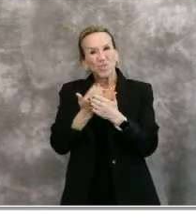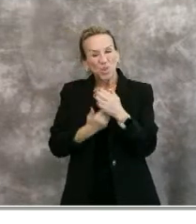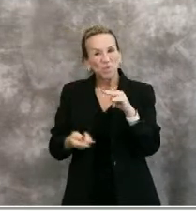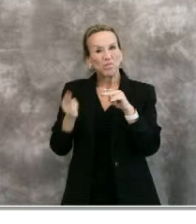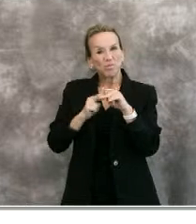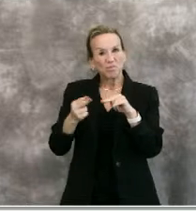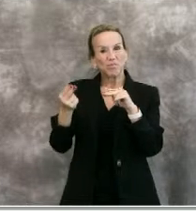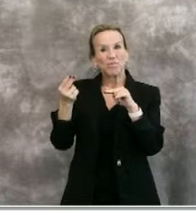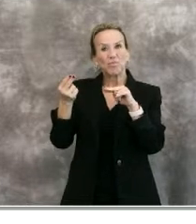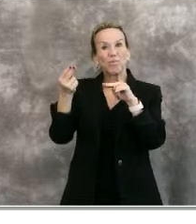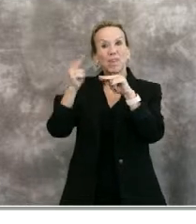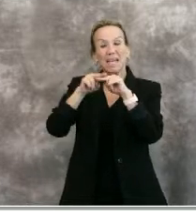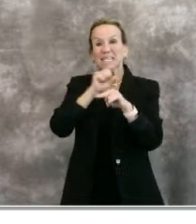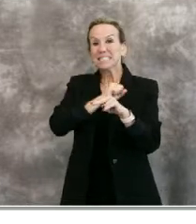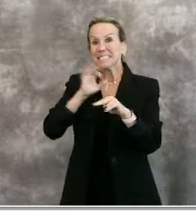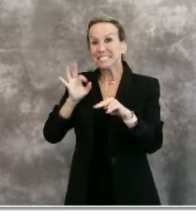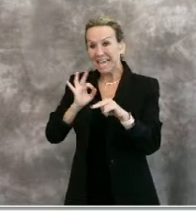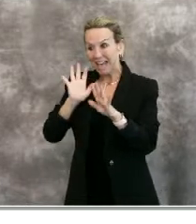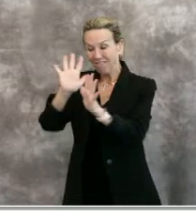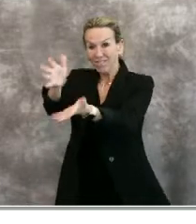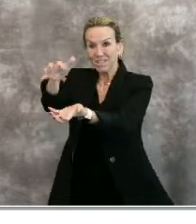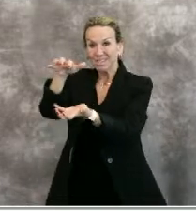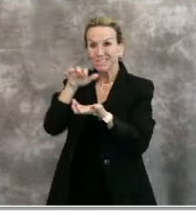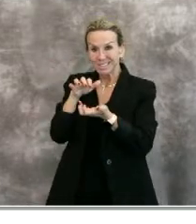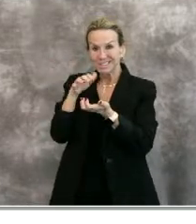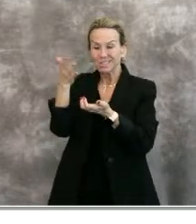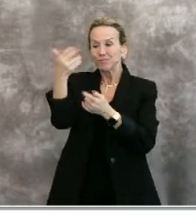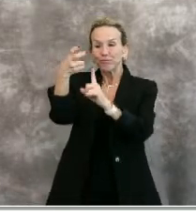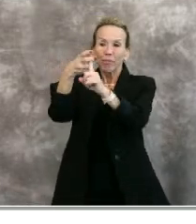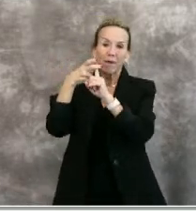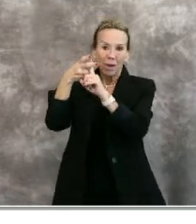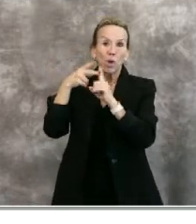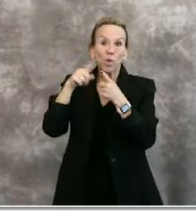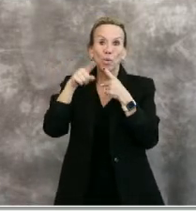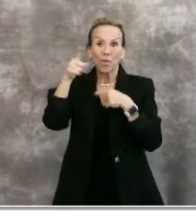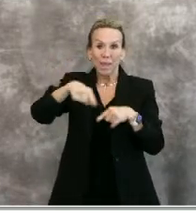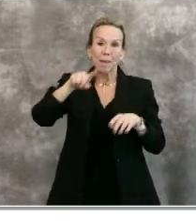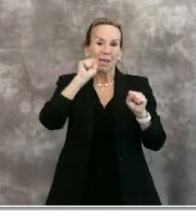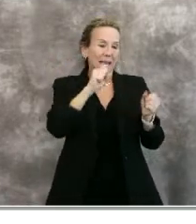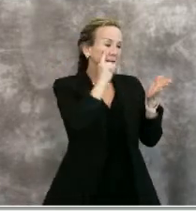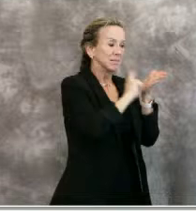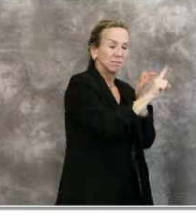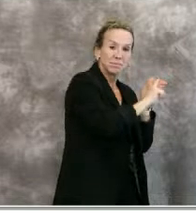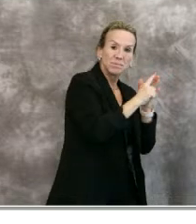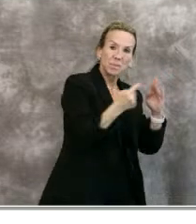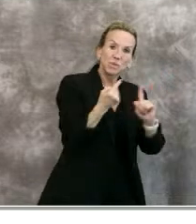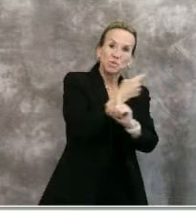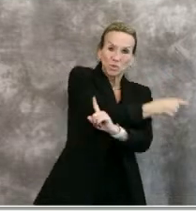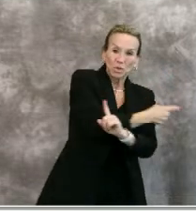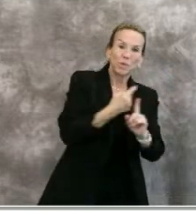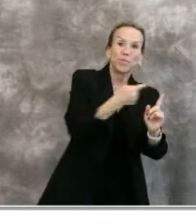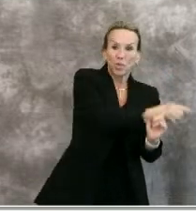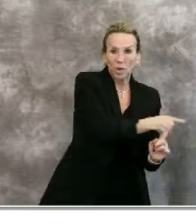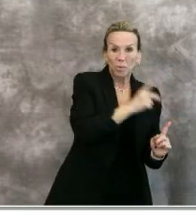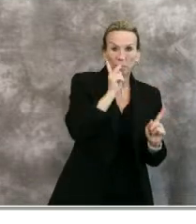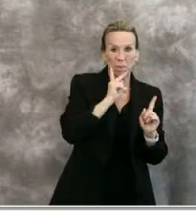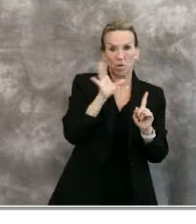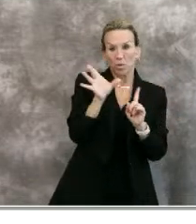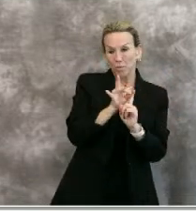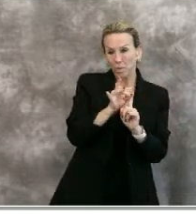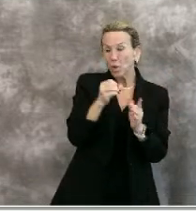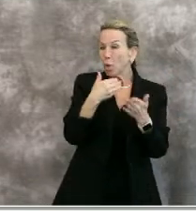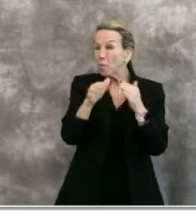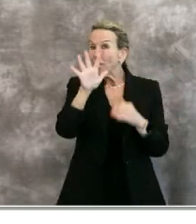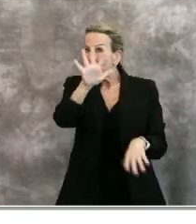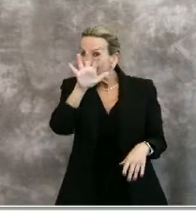additional staff to conduct case investigations. So of the almost